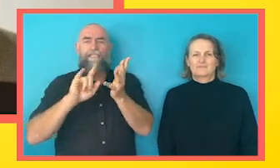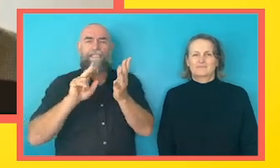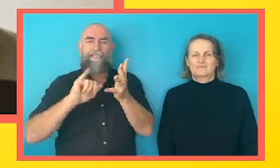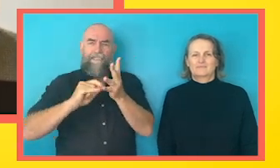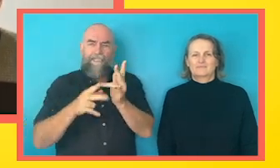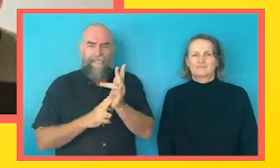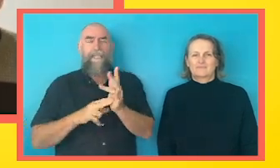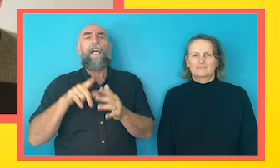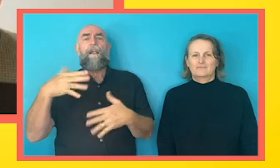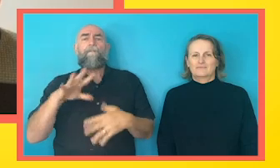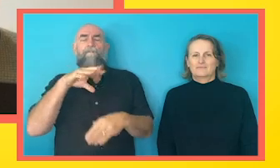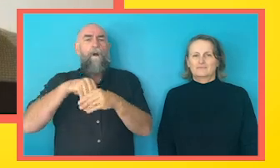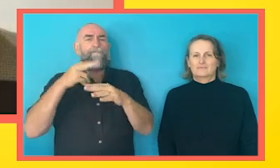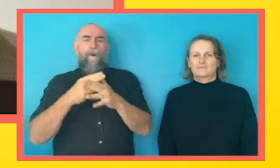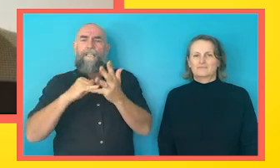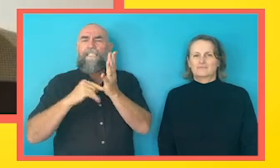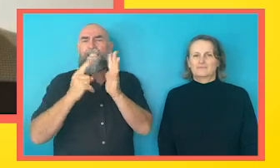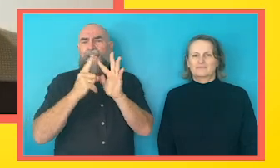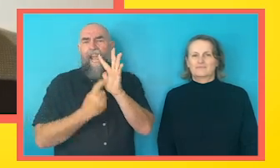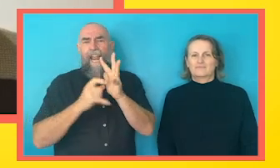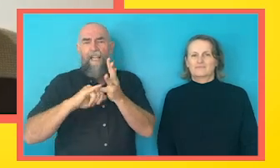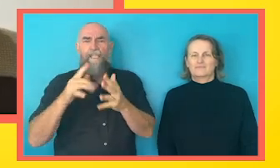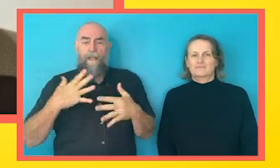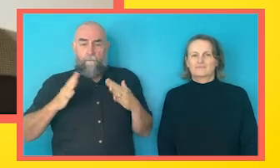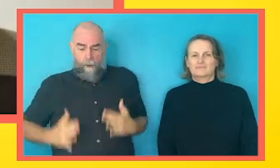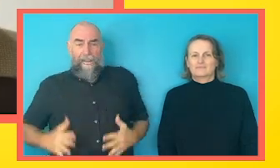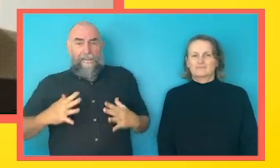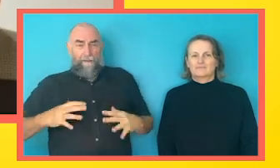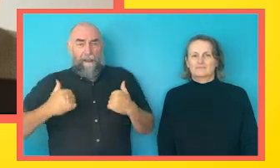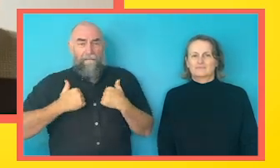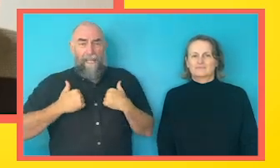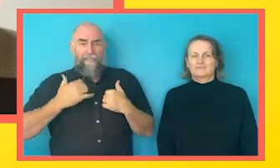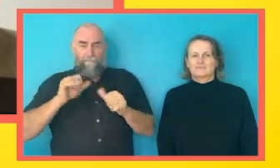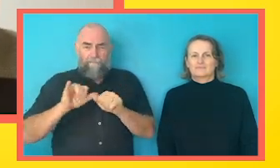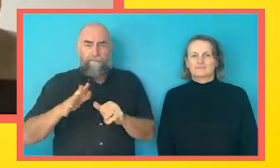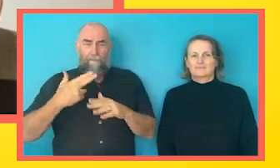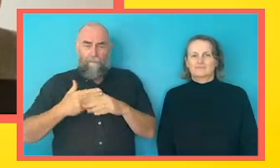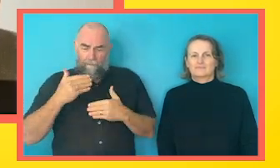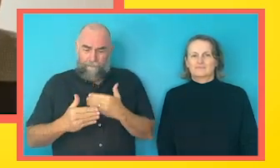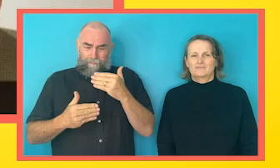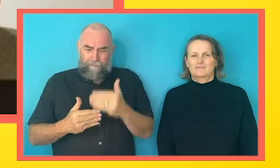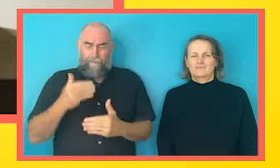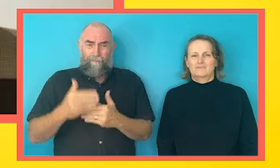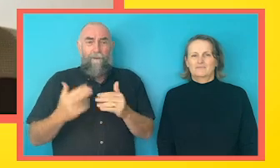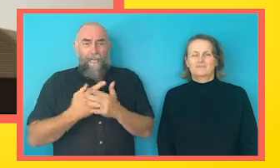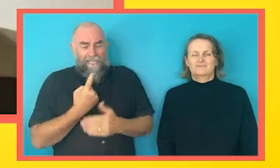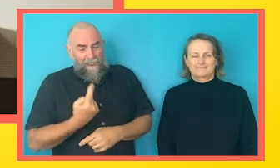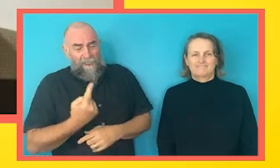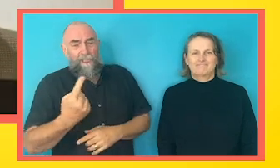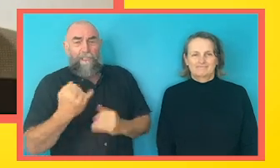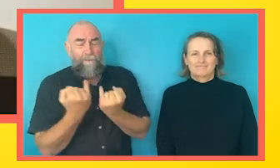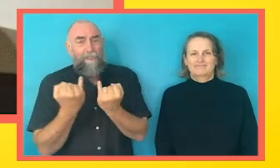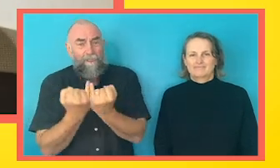Amazing just to be able to keep the body fit and uninjured, as well as just being in form every single match. So,